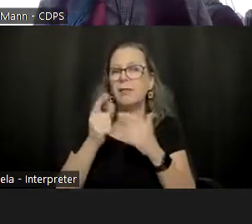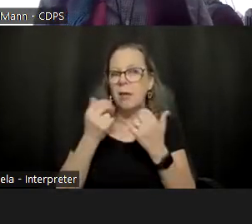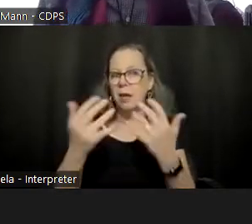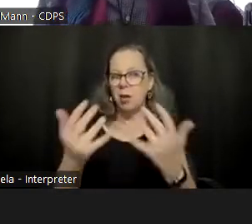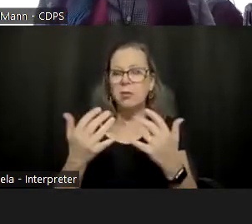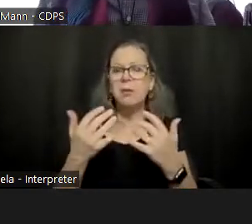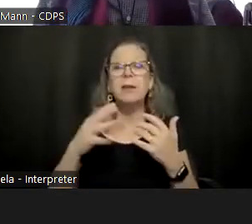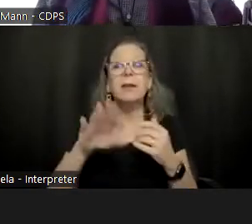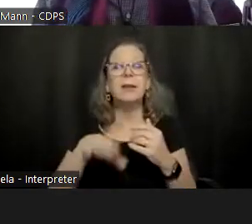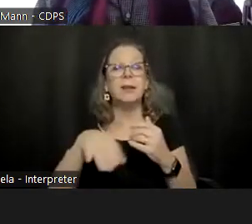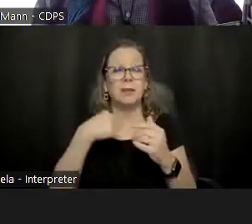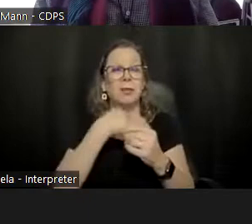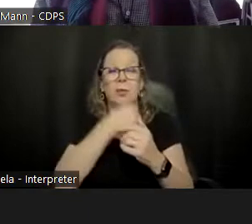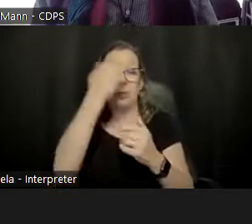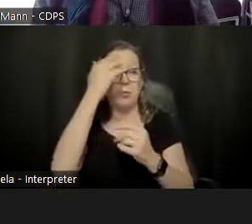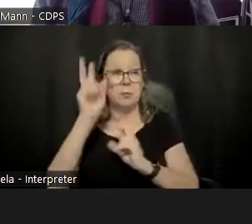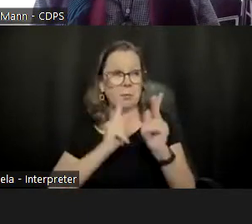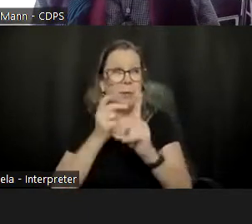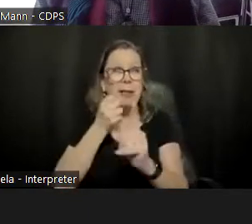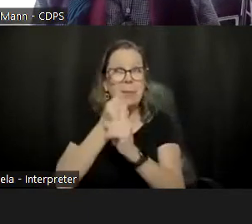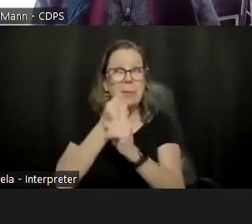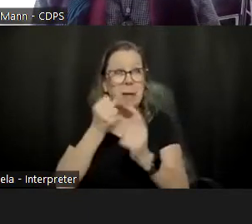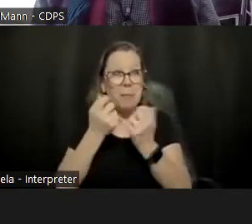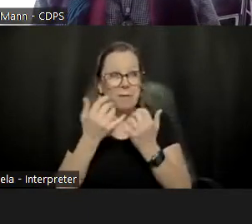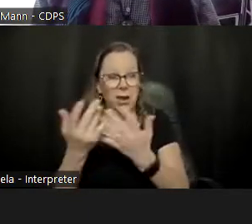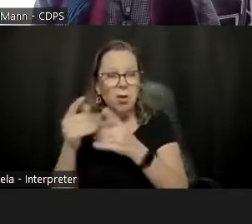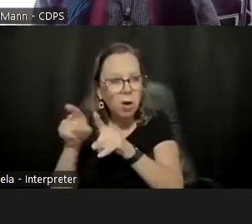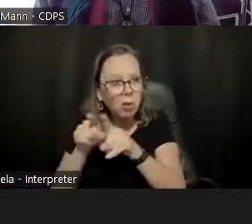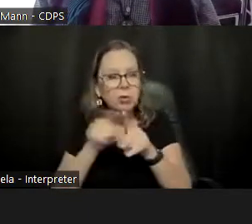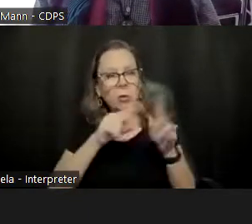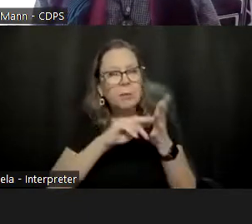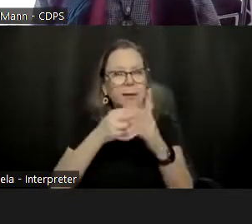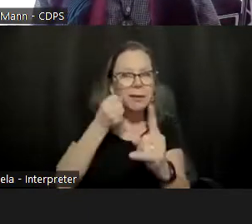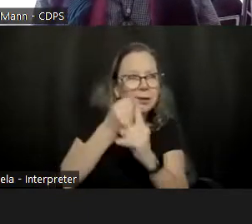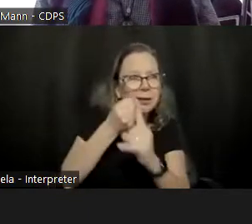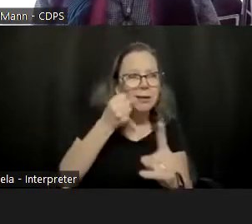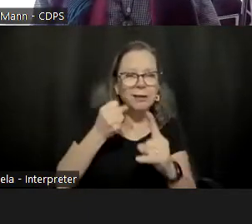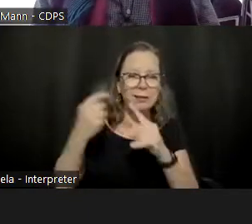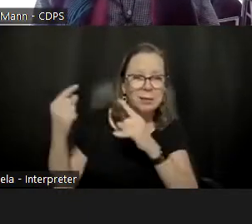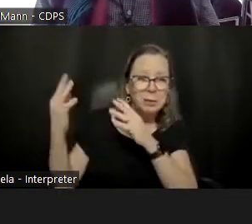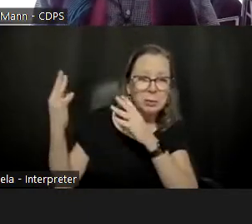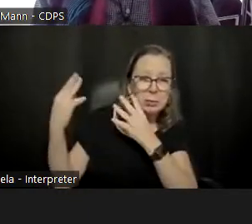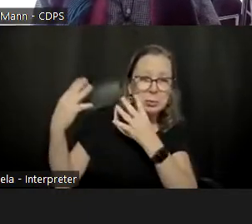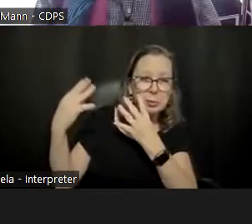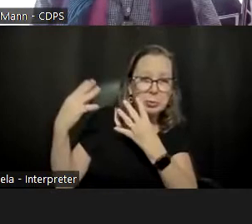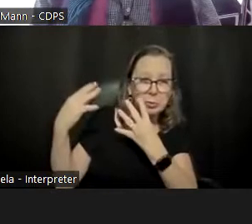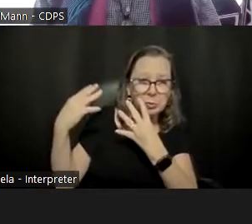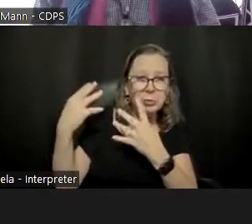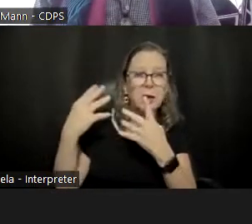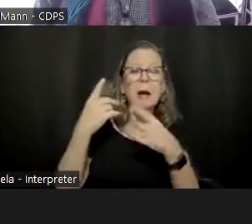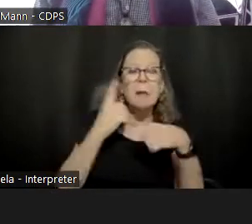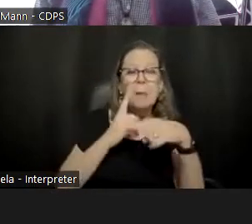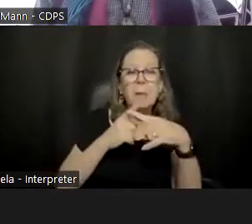Everybody, we knew that people were impacted by fire. They were also impacted by high wind and then also